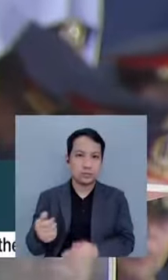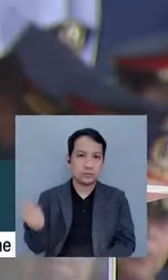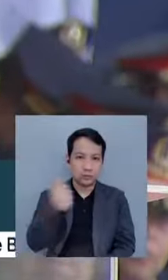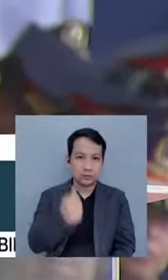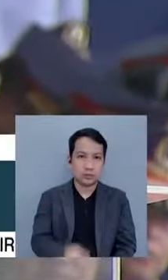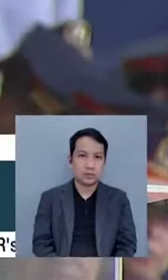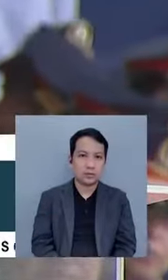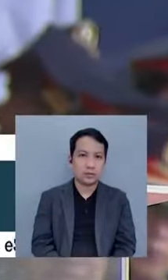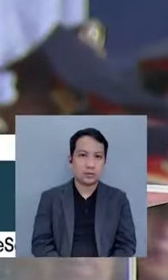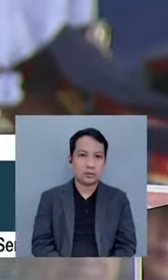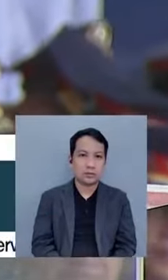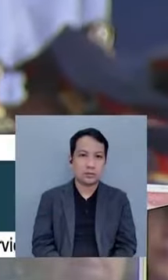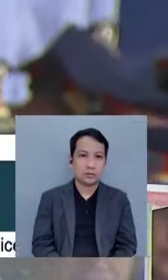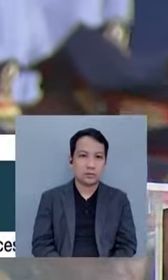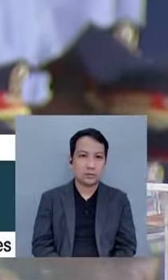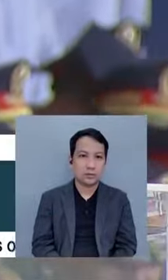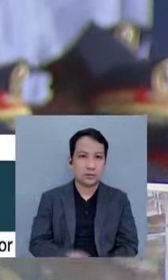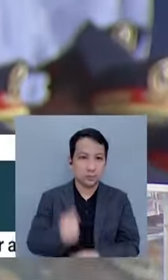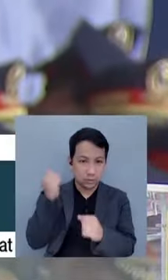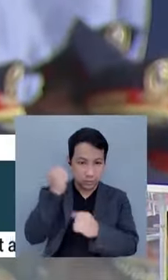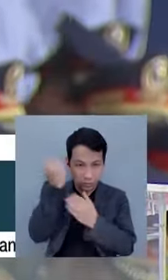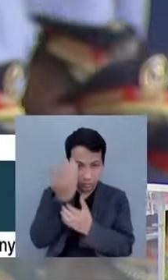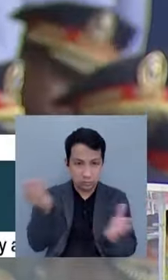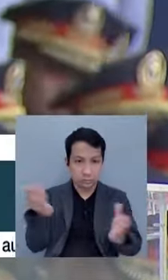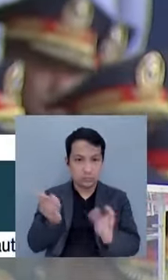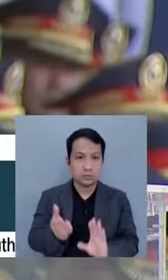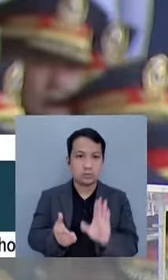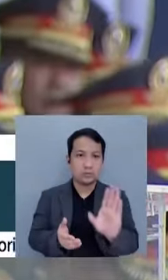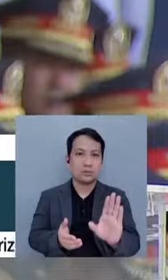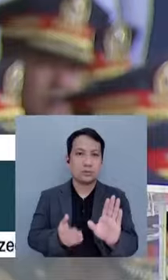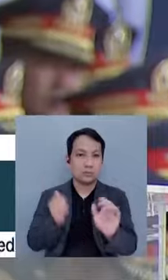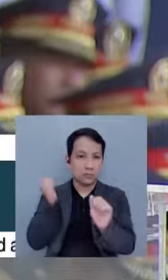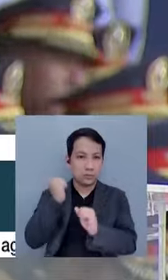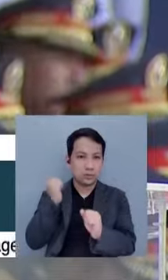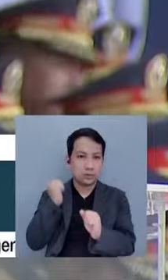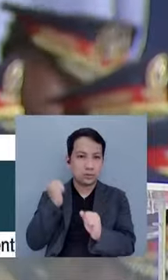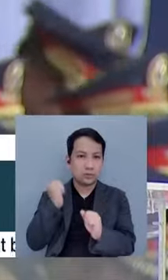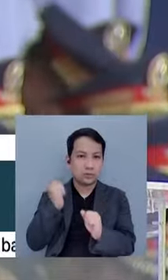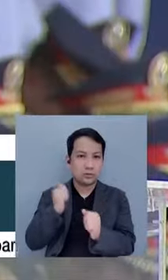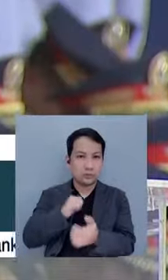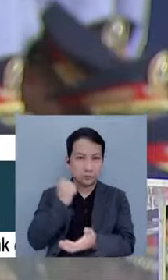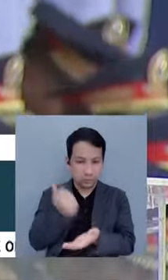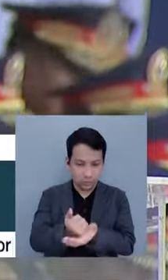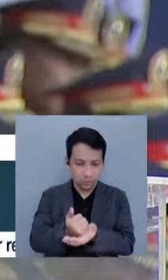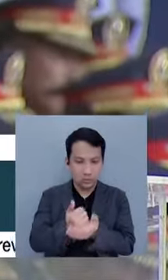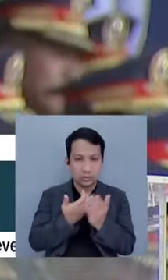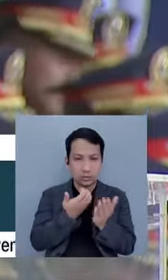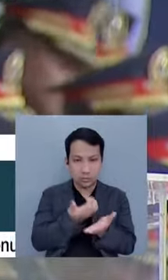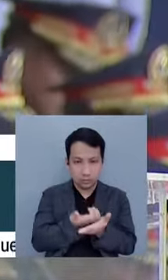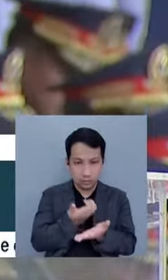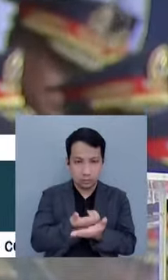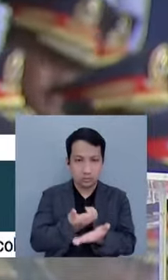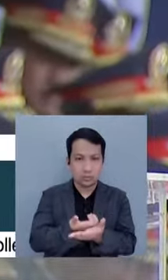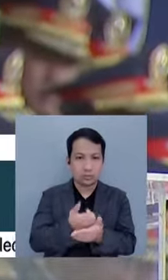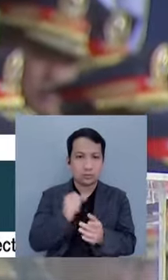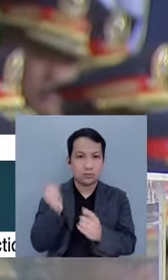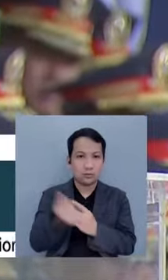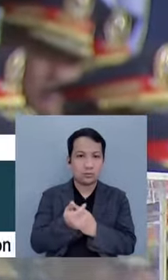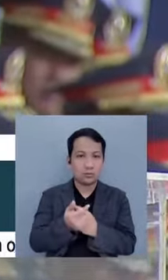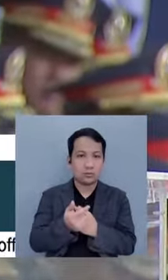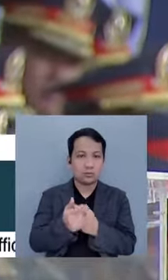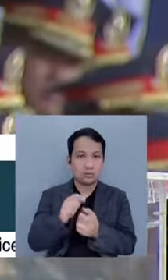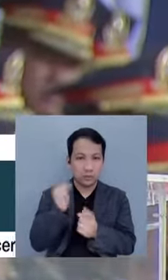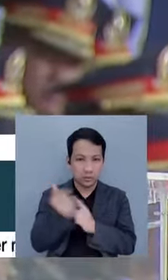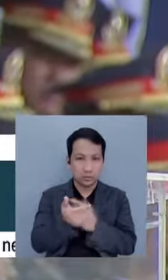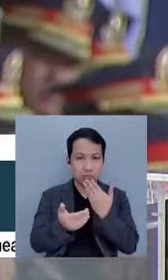Ang pangarap ko ay pangarap nyo rin. Patatag na ekonomiya, maayos na lipunan, at